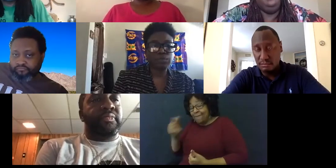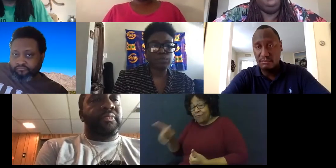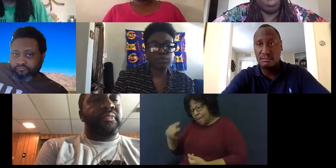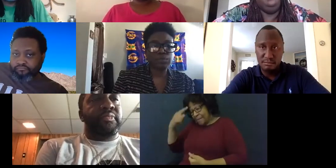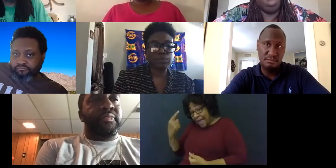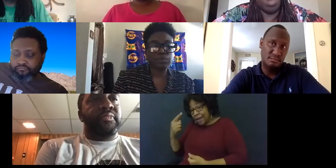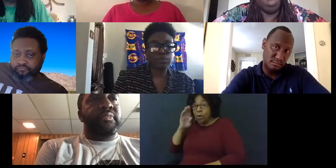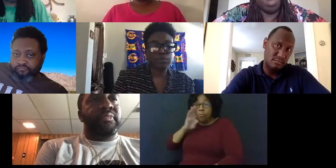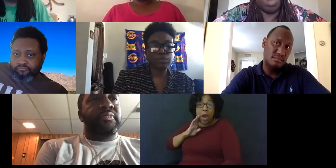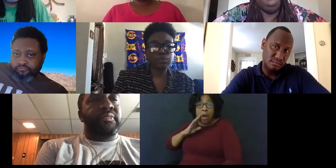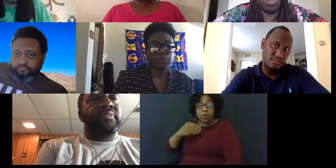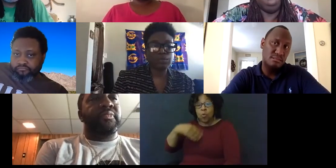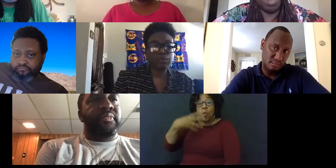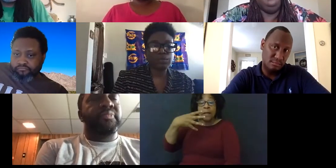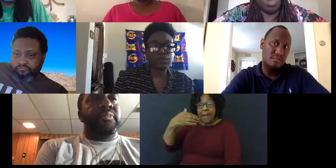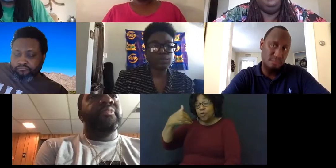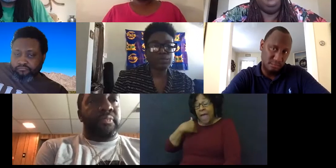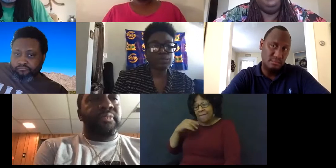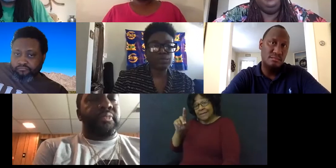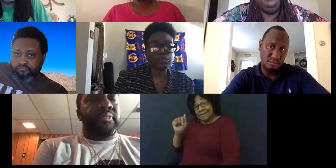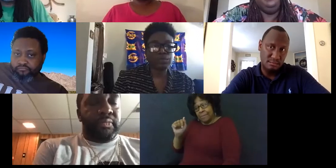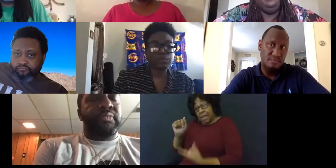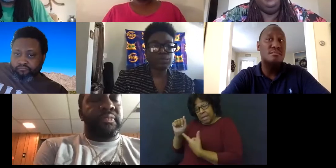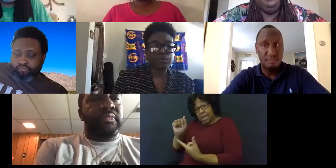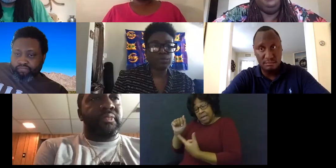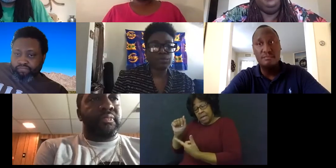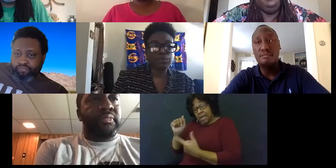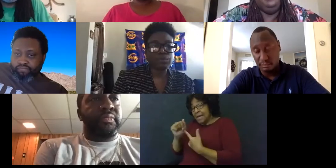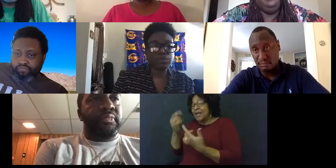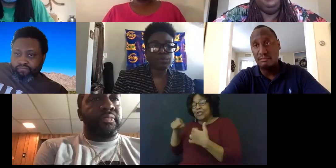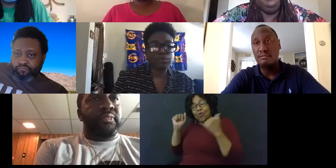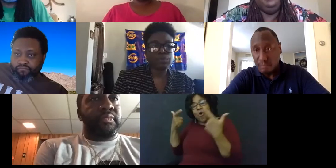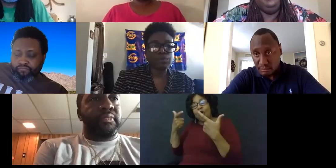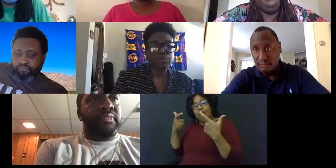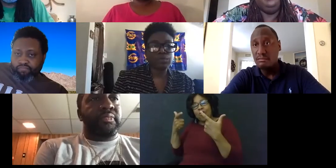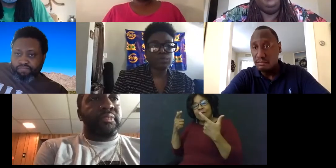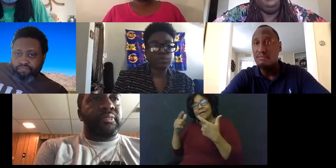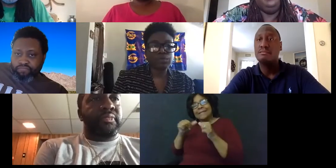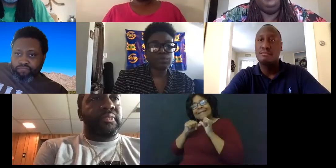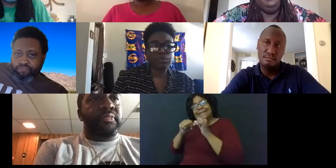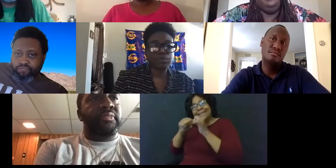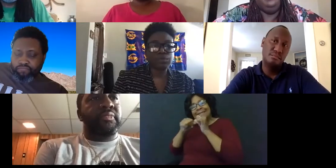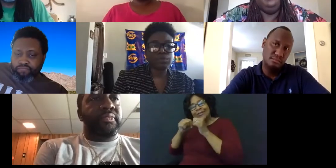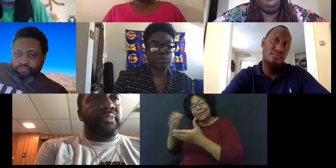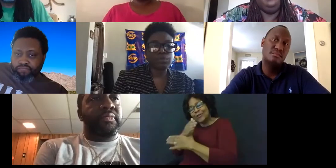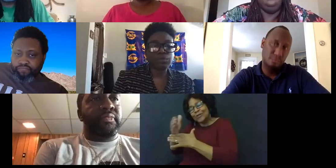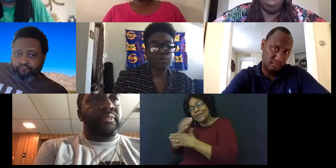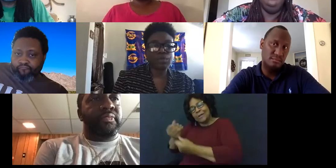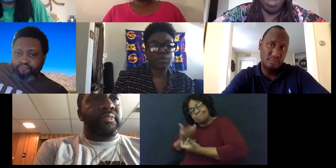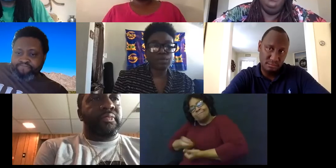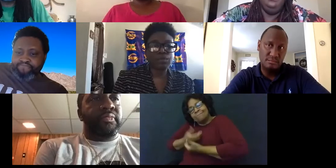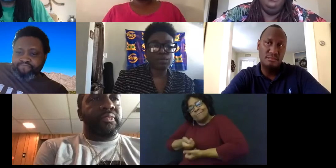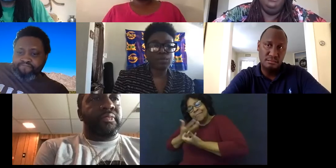you're brown, you're white, and you have a disability, I think that we should all continue to share our stories,